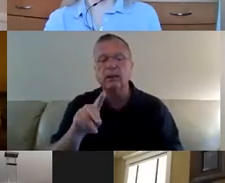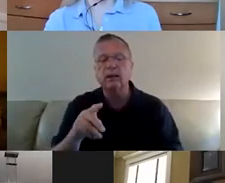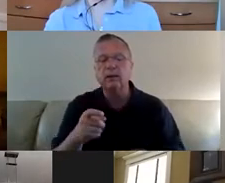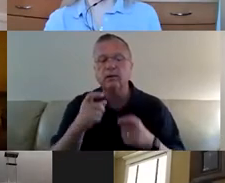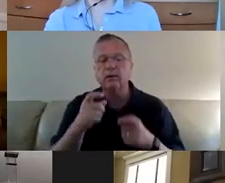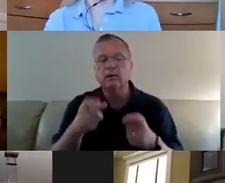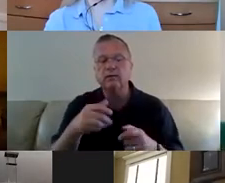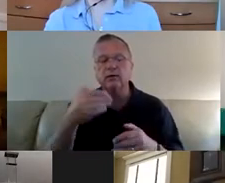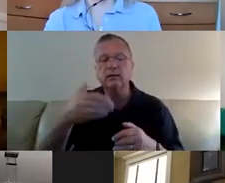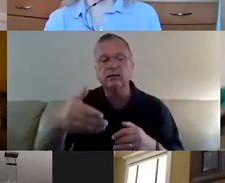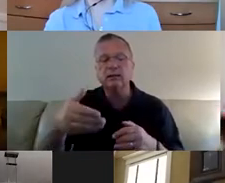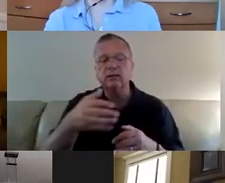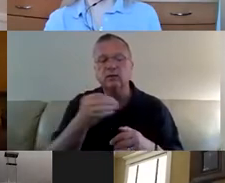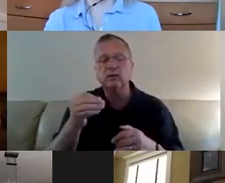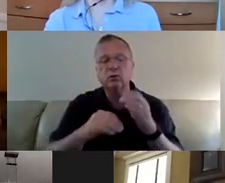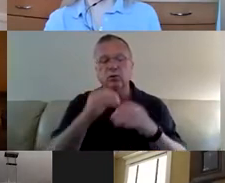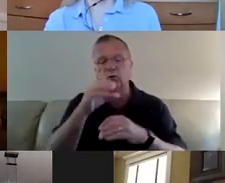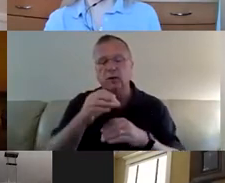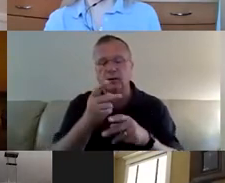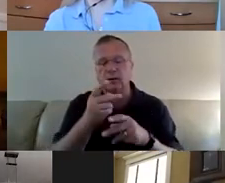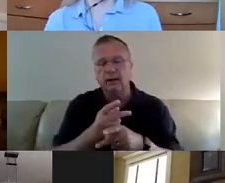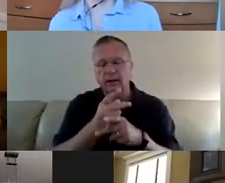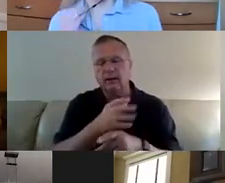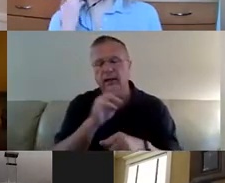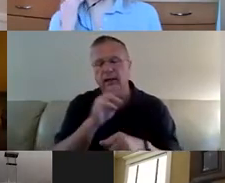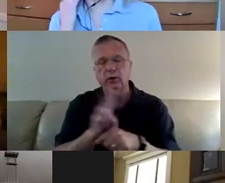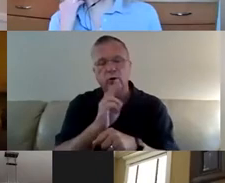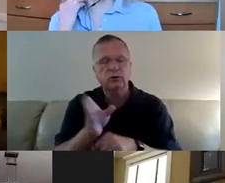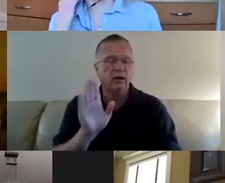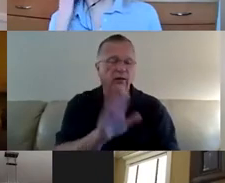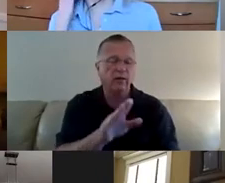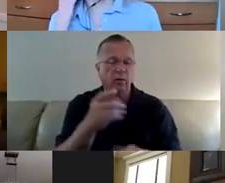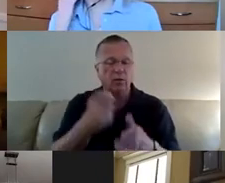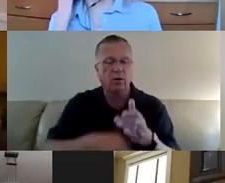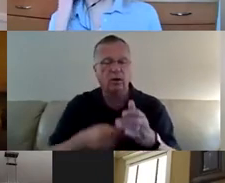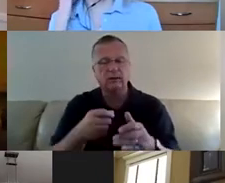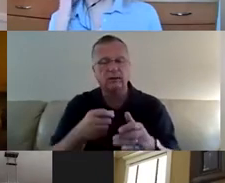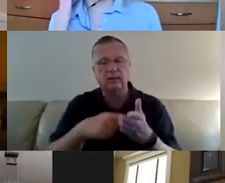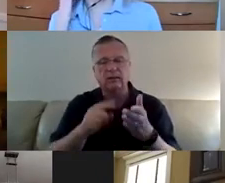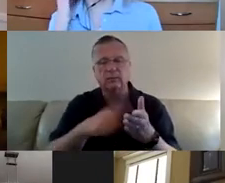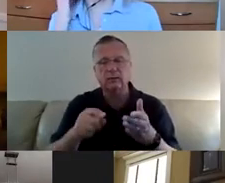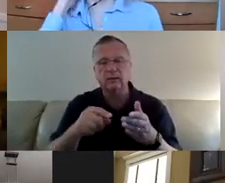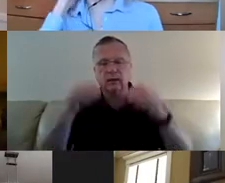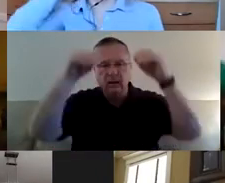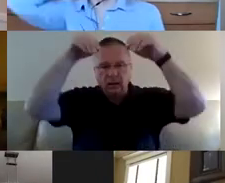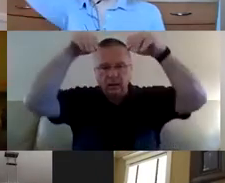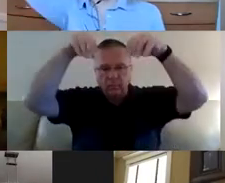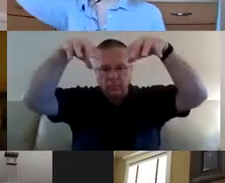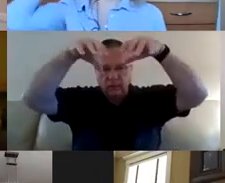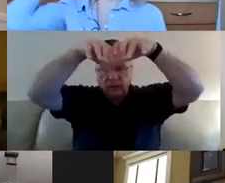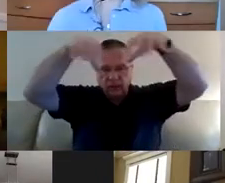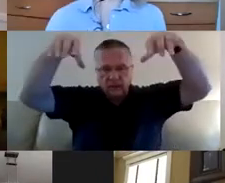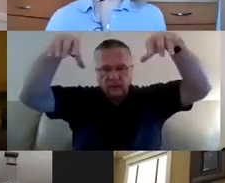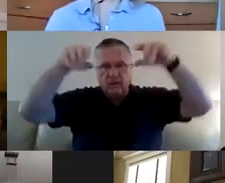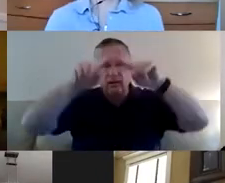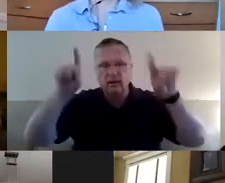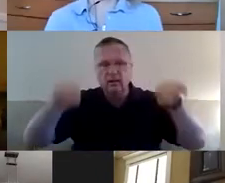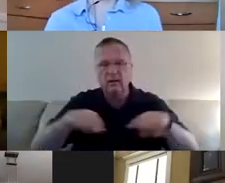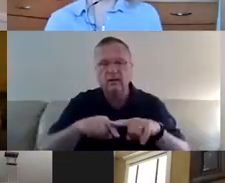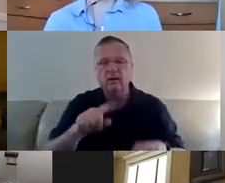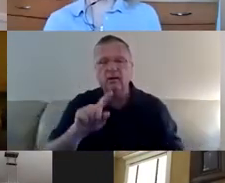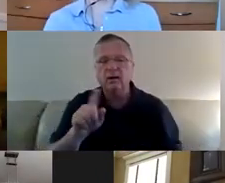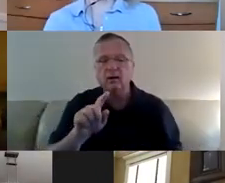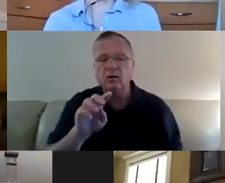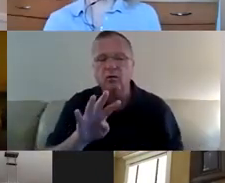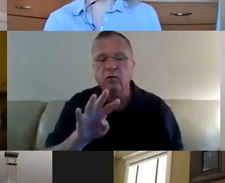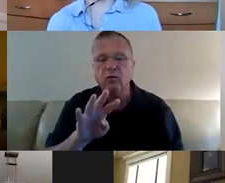construct, maintain, and use at their own cost and expense a project and blade sign at 437 Grant Street, 2nd